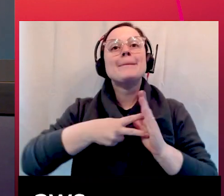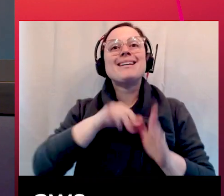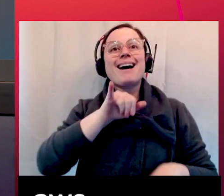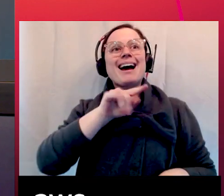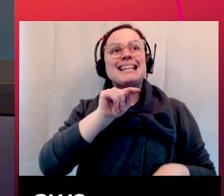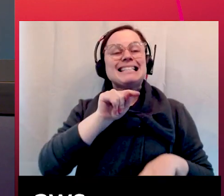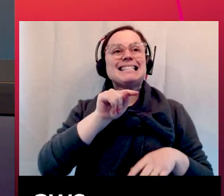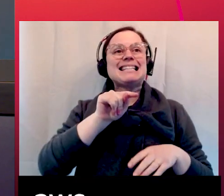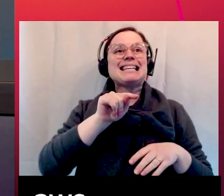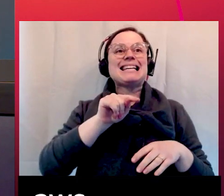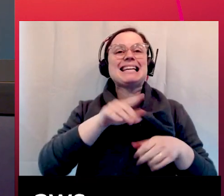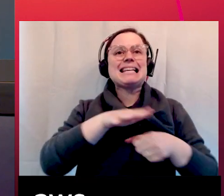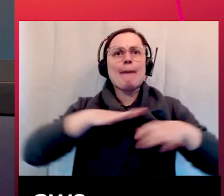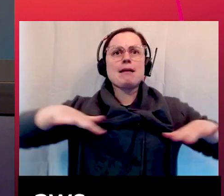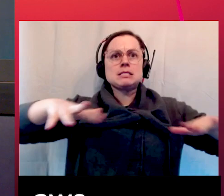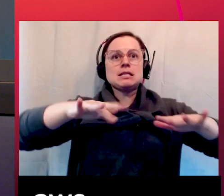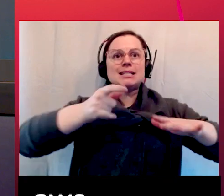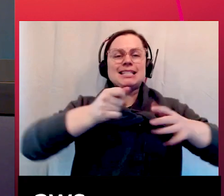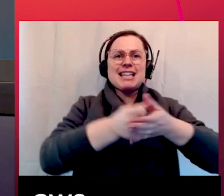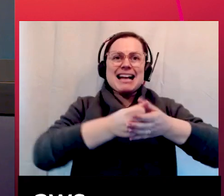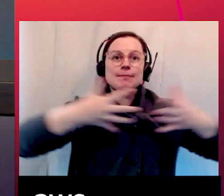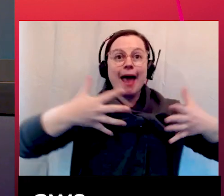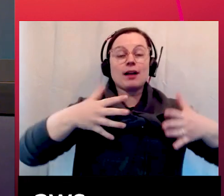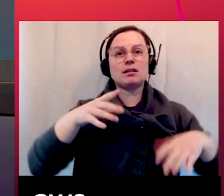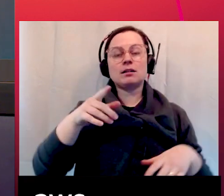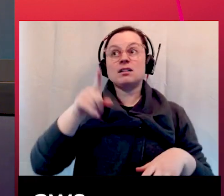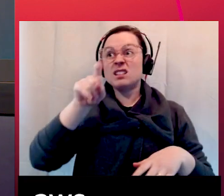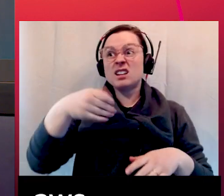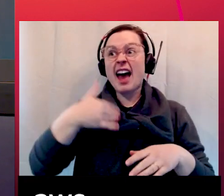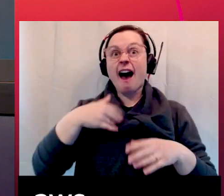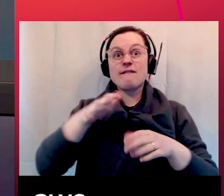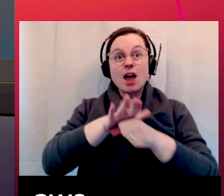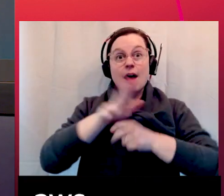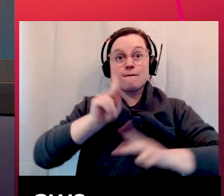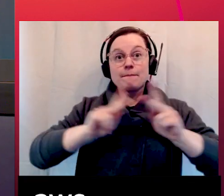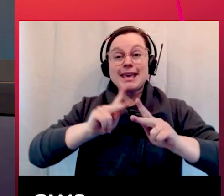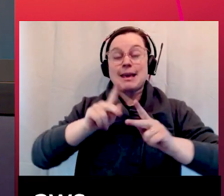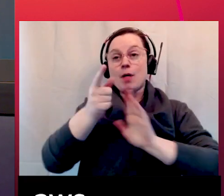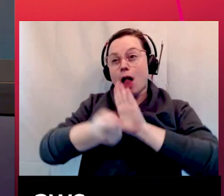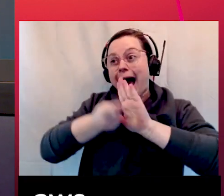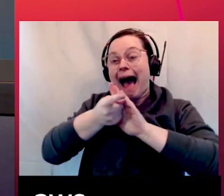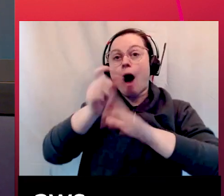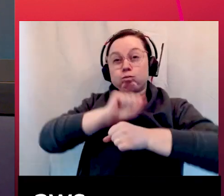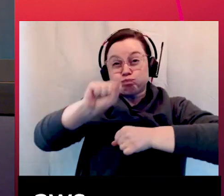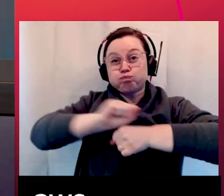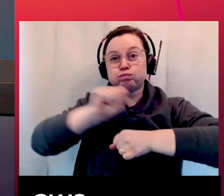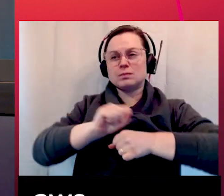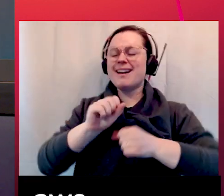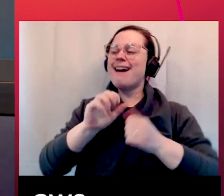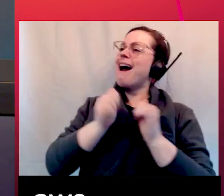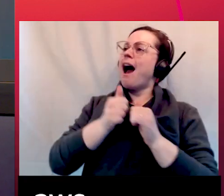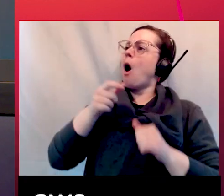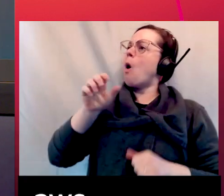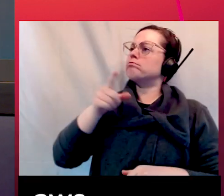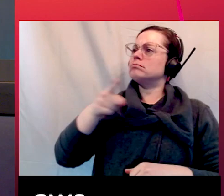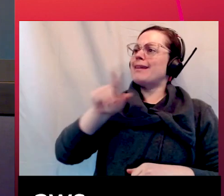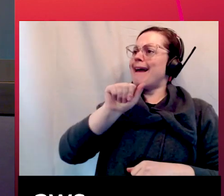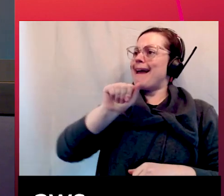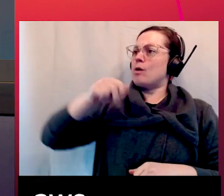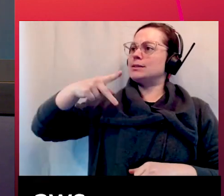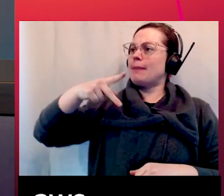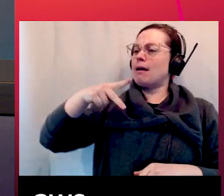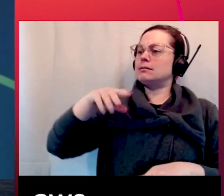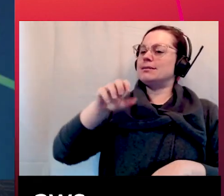You have man hours to do that. How is Aerospike helping customers with that problem? So what we did was we